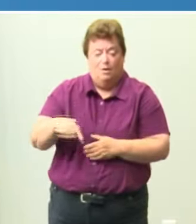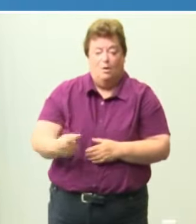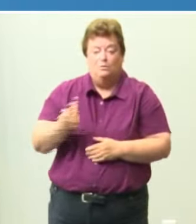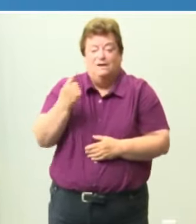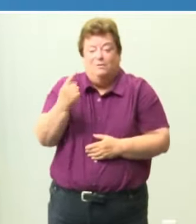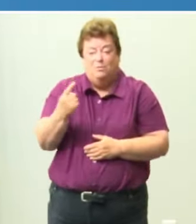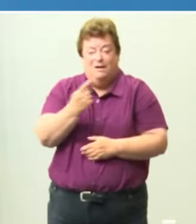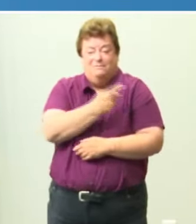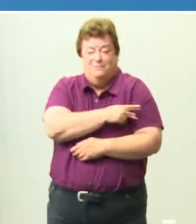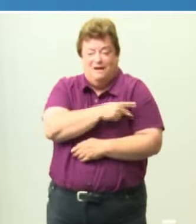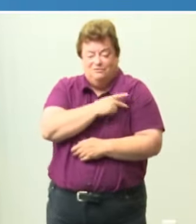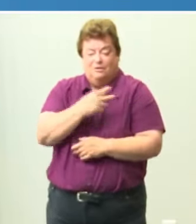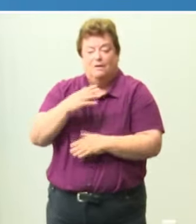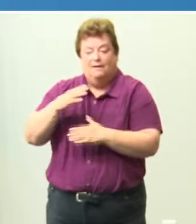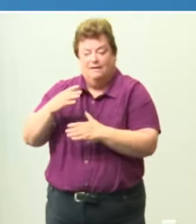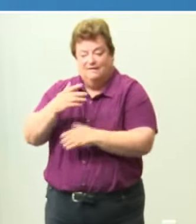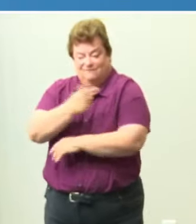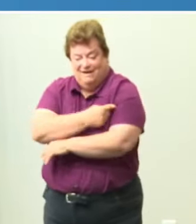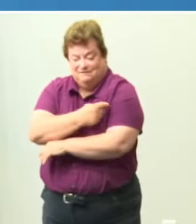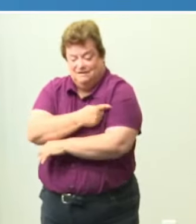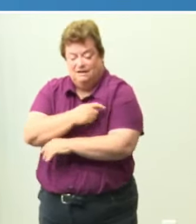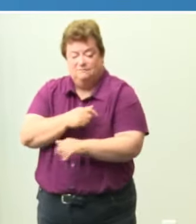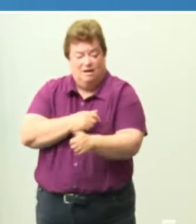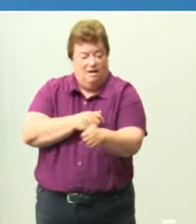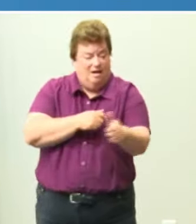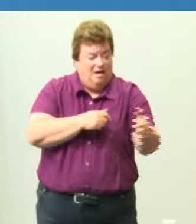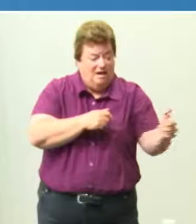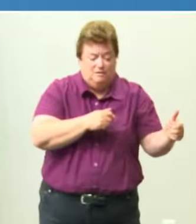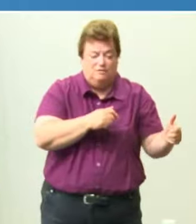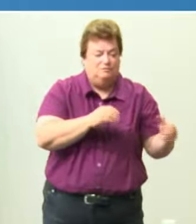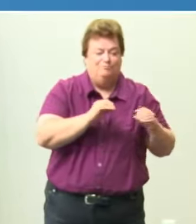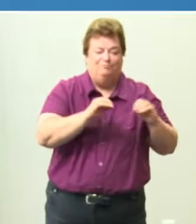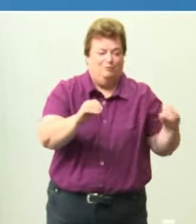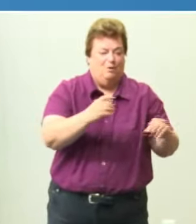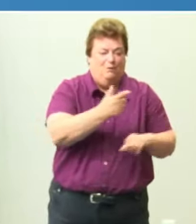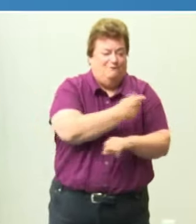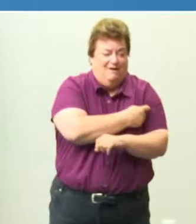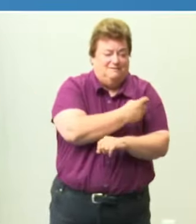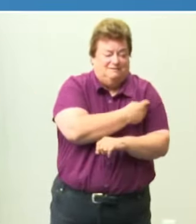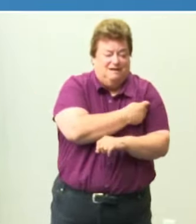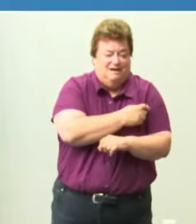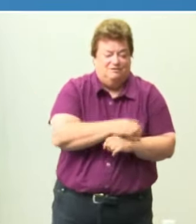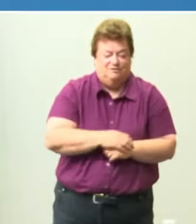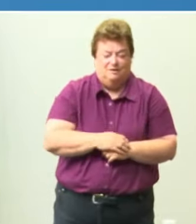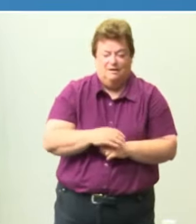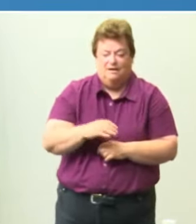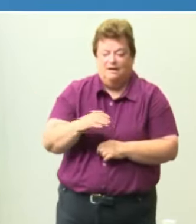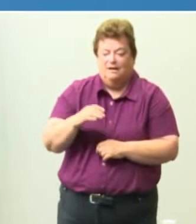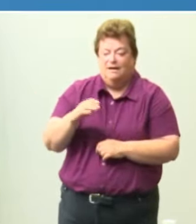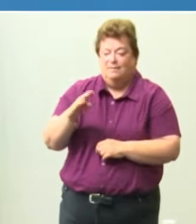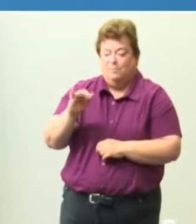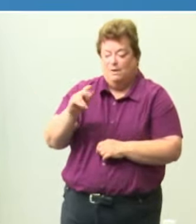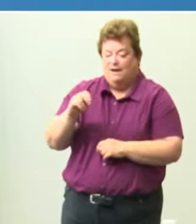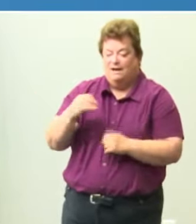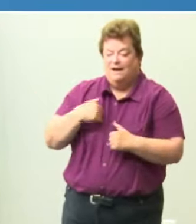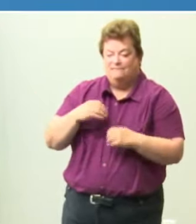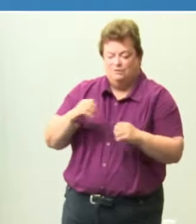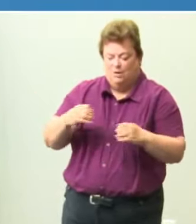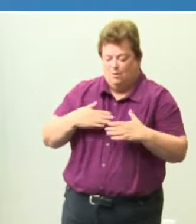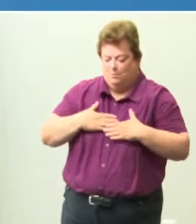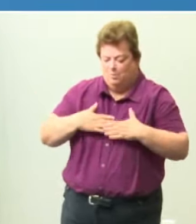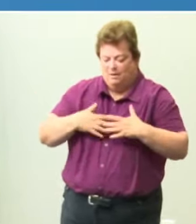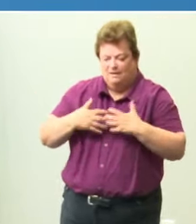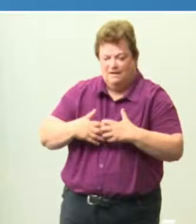vaccinated. All the rest of them were unvaccinated. If you look at the current Bryan data, we have no ventilated and no ICU patients that